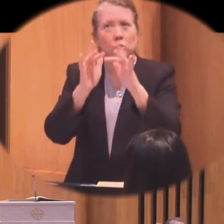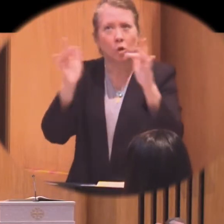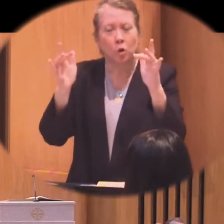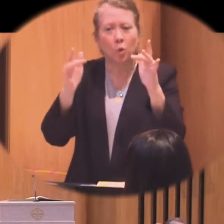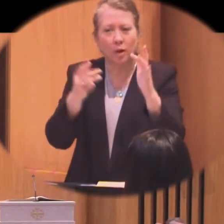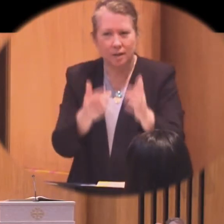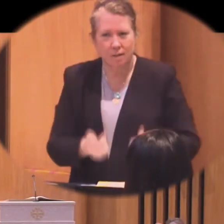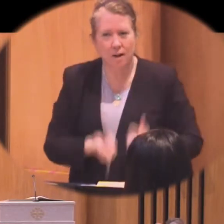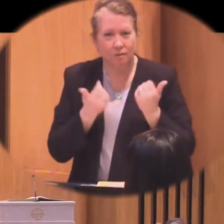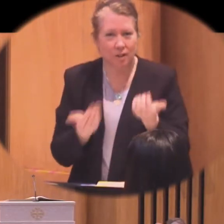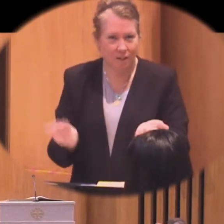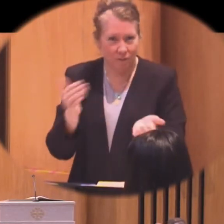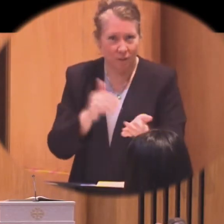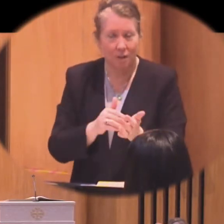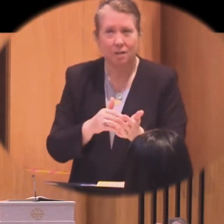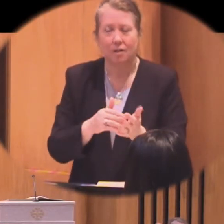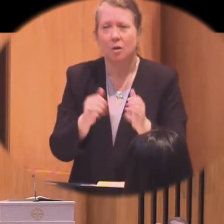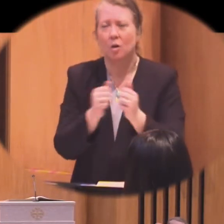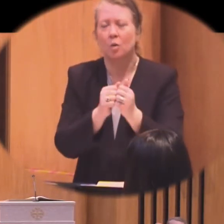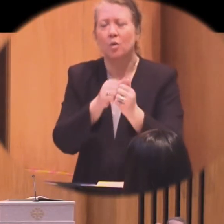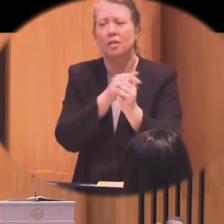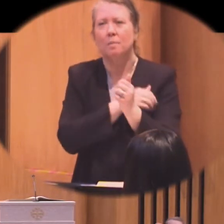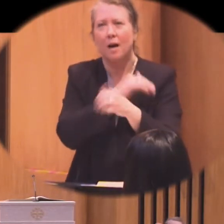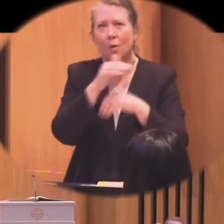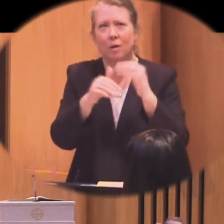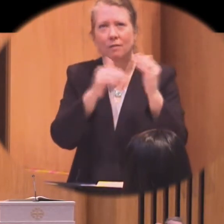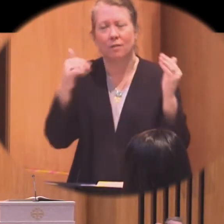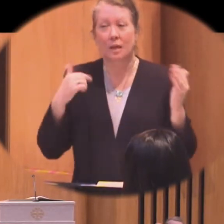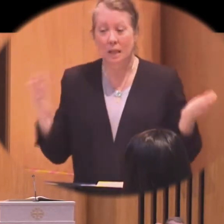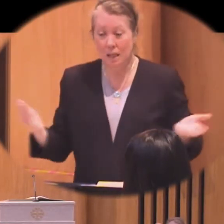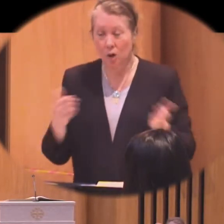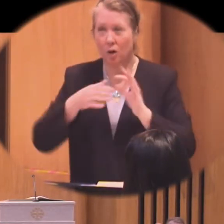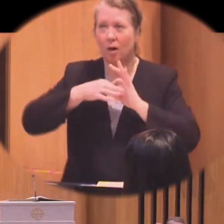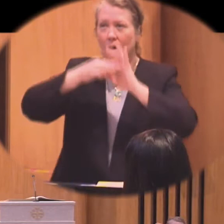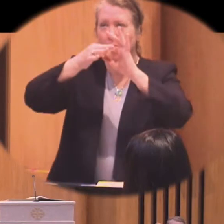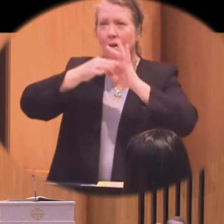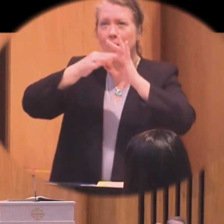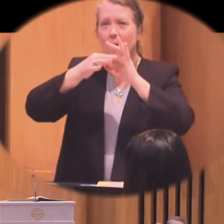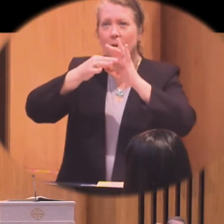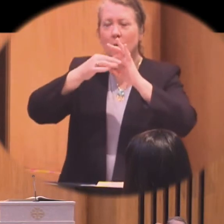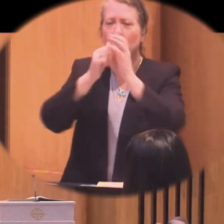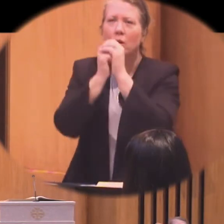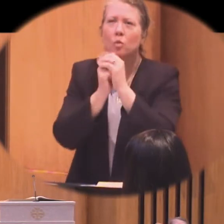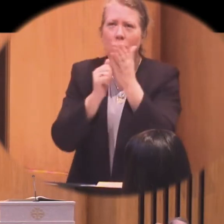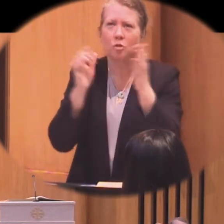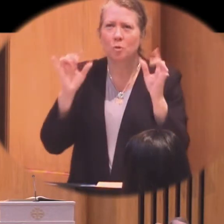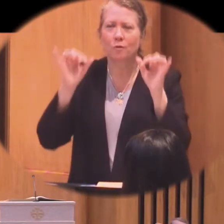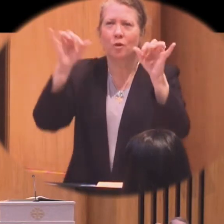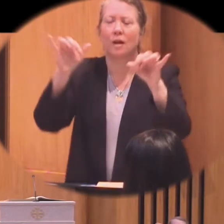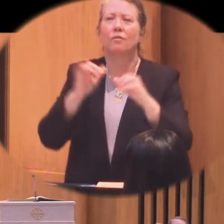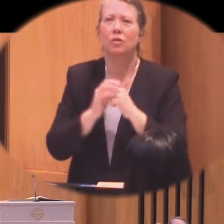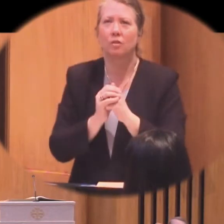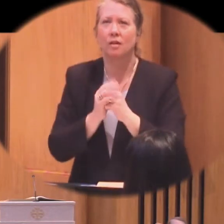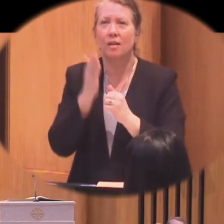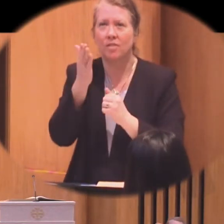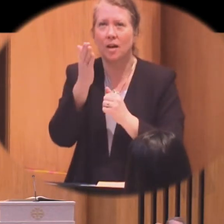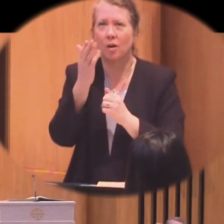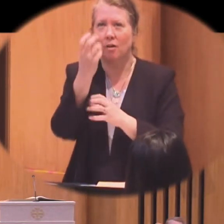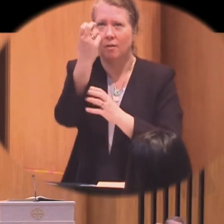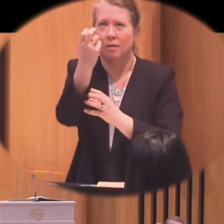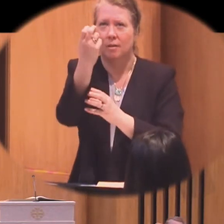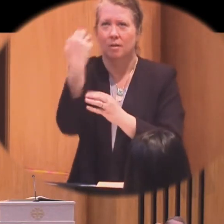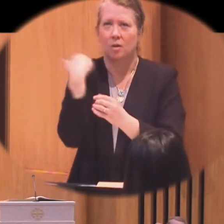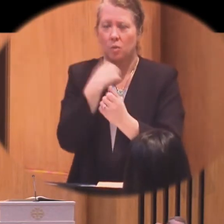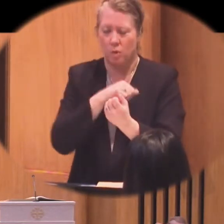the powers of heaven, we worship you constantly on earth, and before your majesty without end, we acclaim.